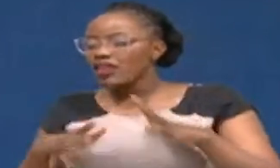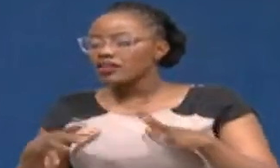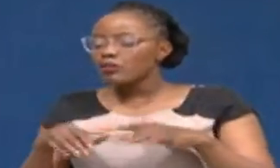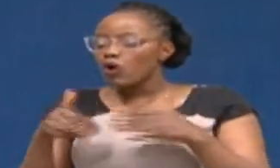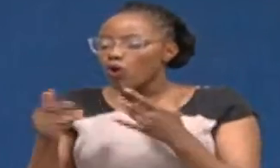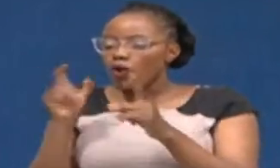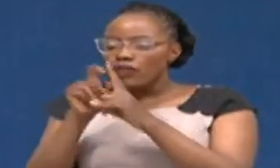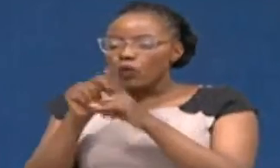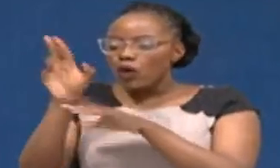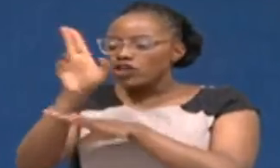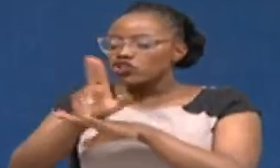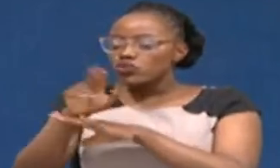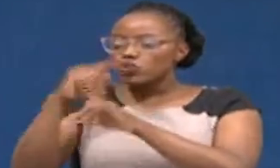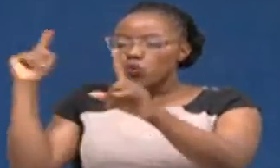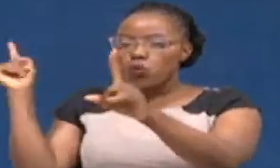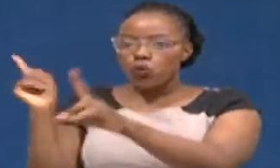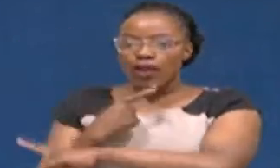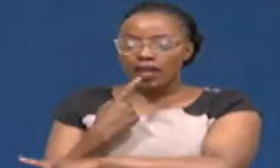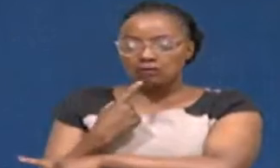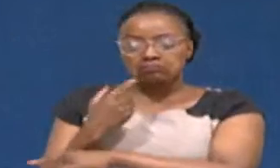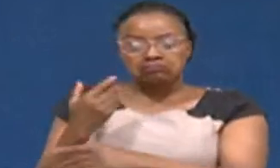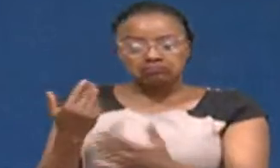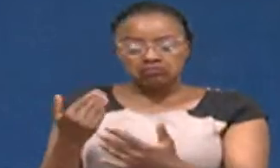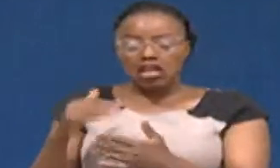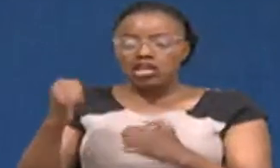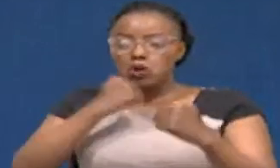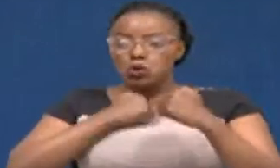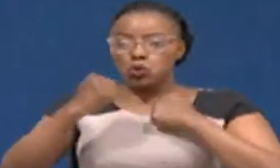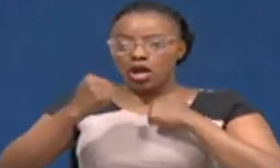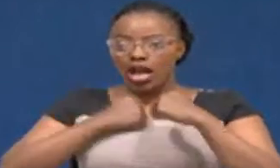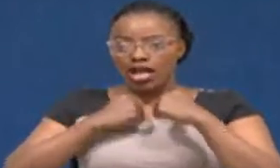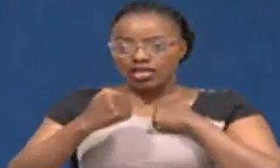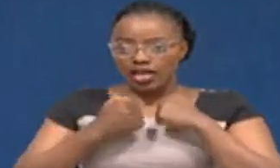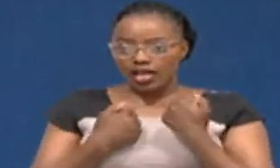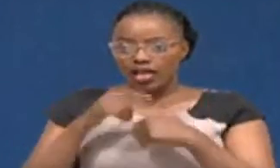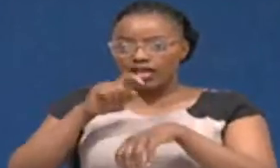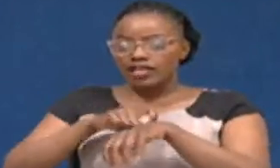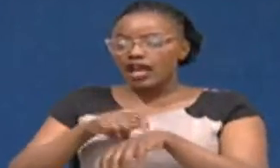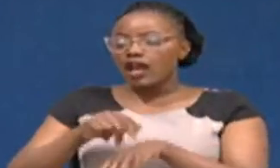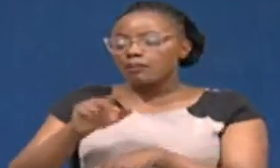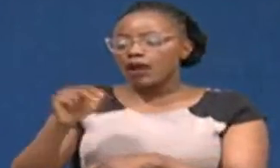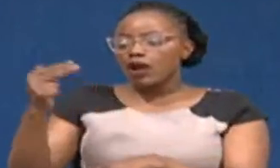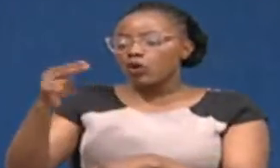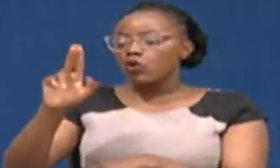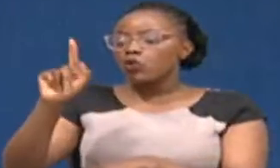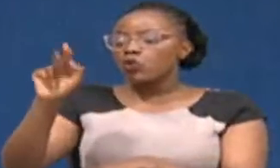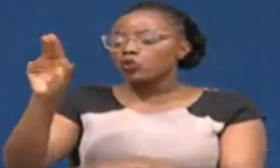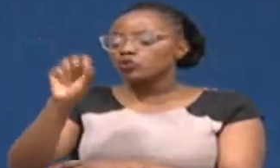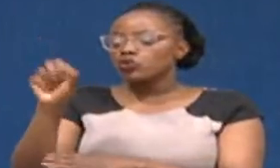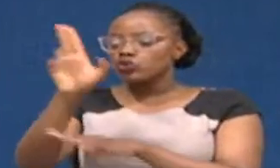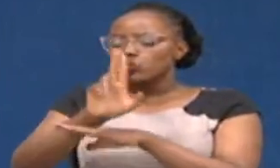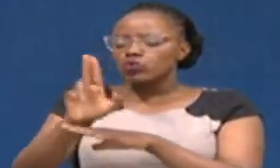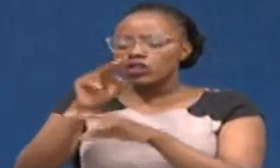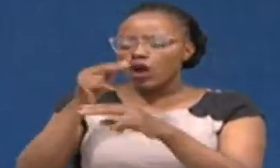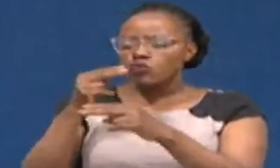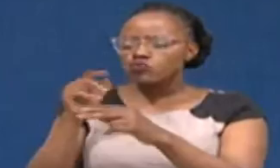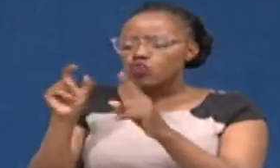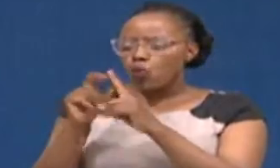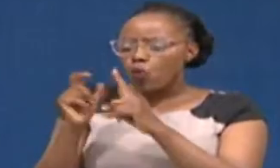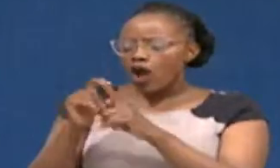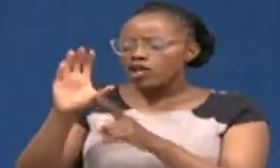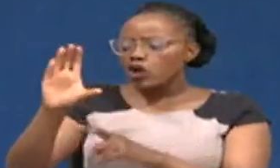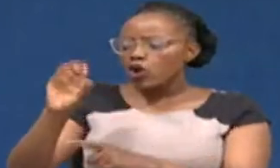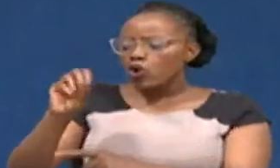or terms. In Rwanda, when the Hutus used cockroaches referring